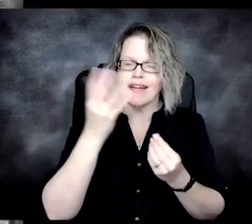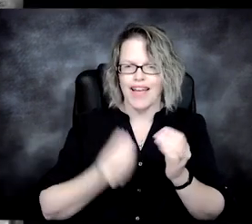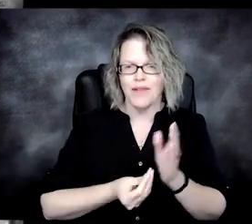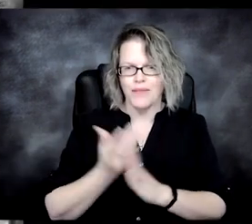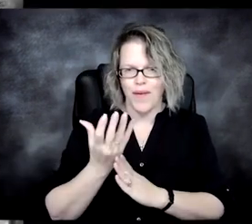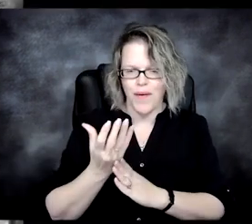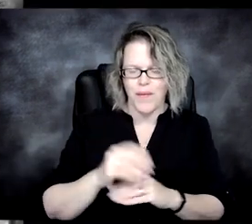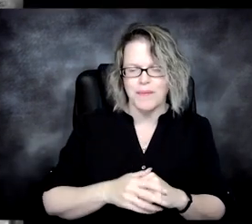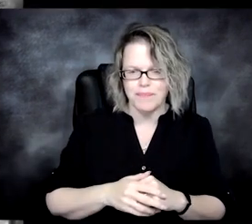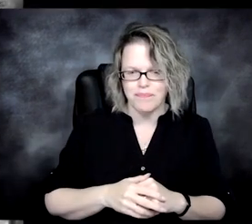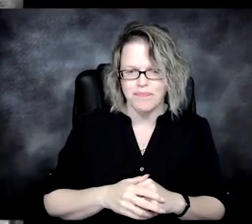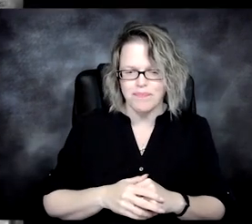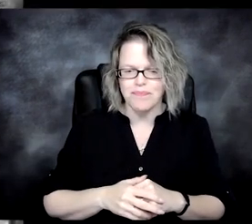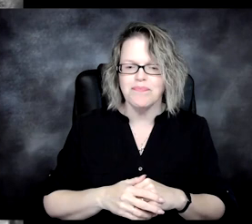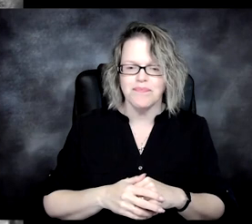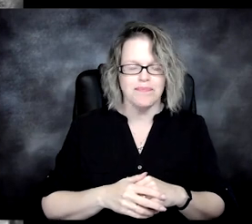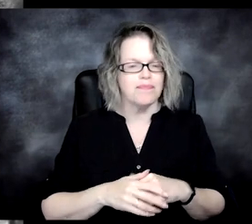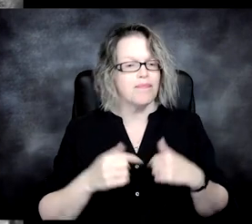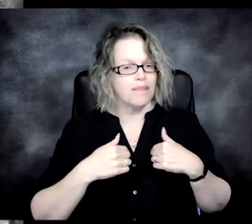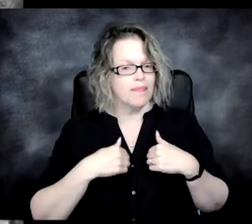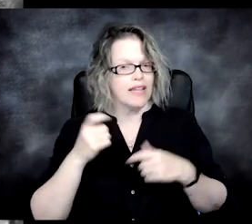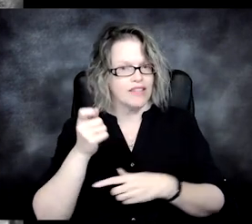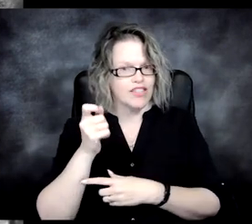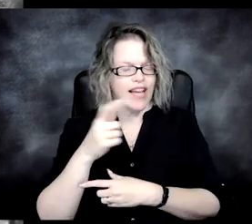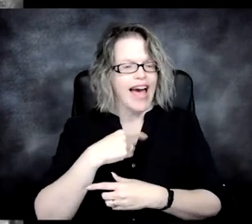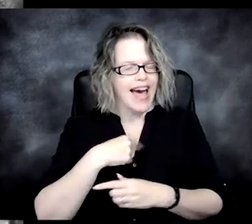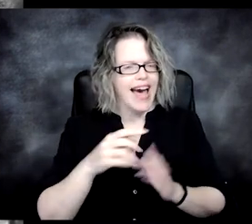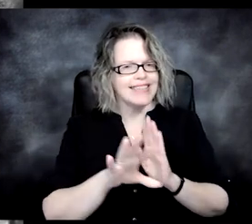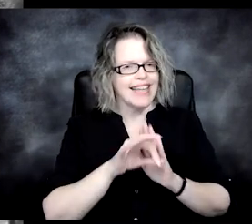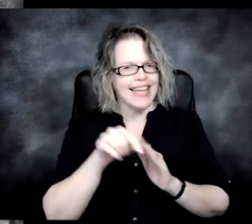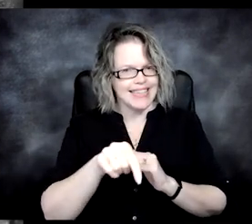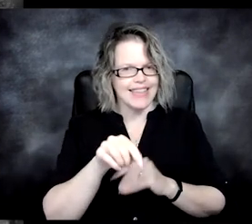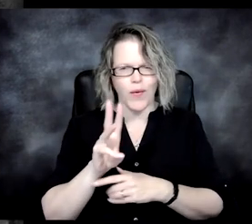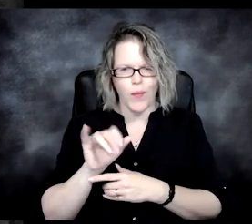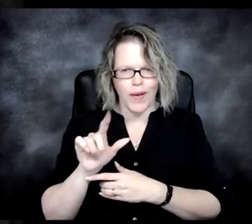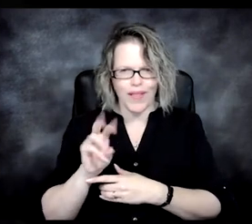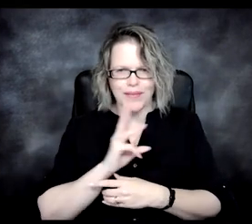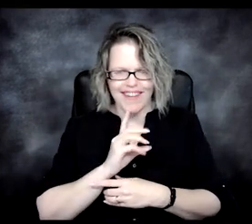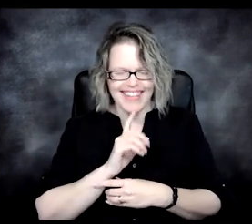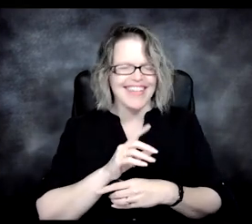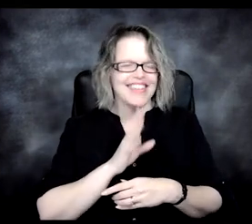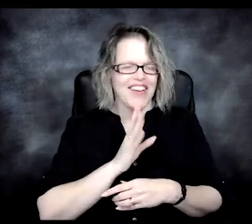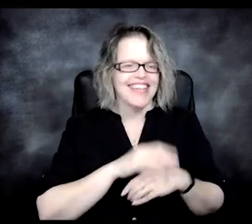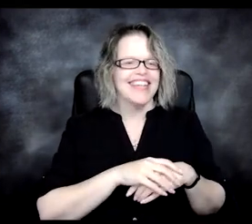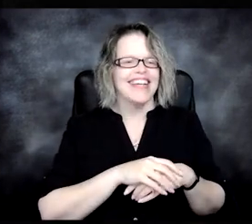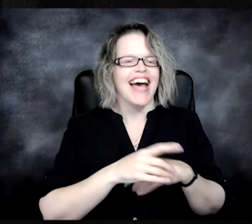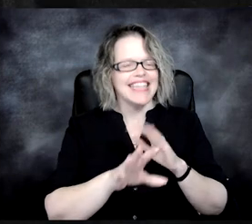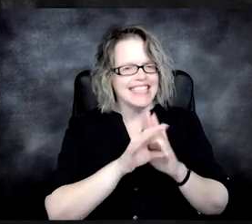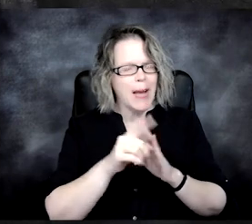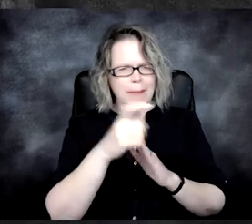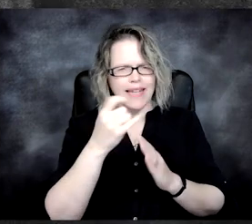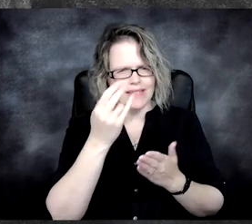I selected this artwork for an award because of the sensitivity of Patricia's composition and technique, the honesty of her